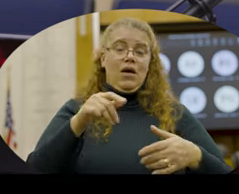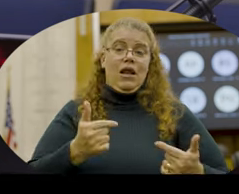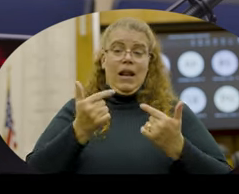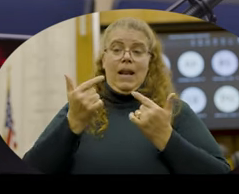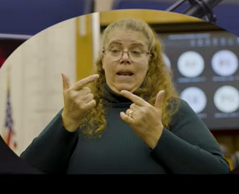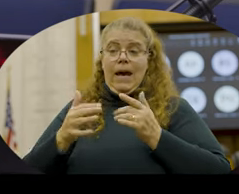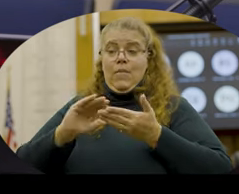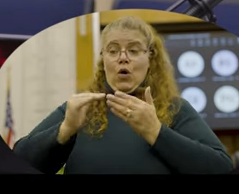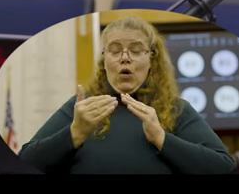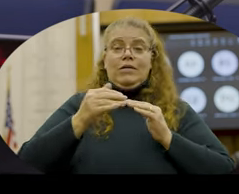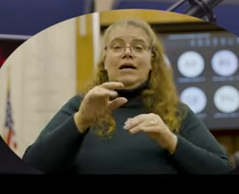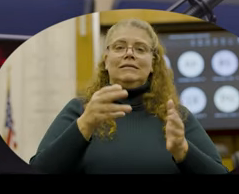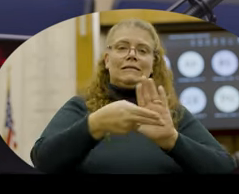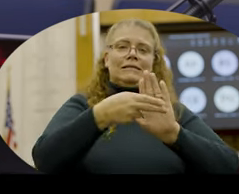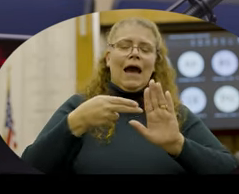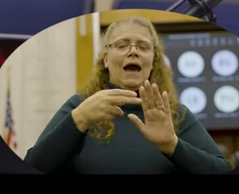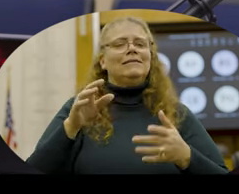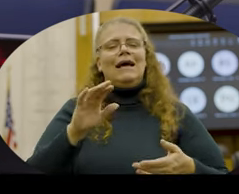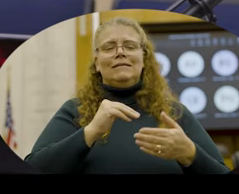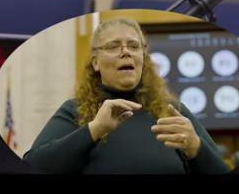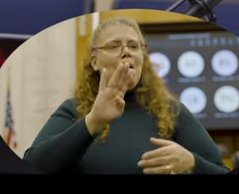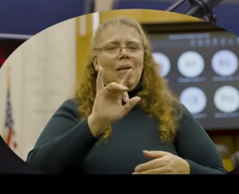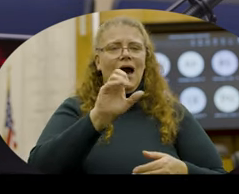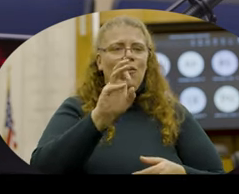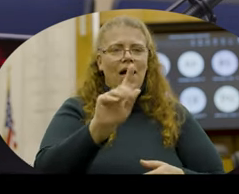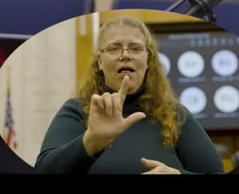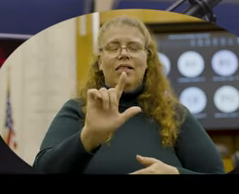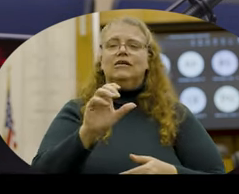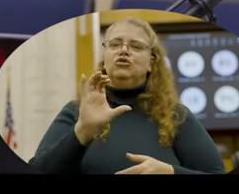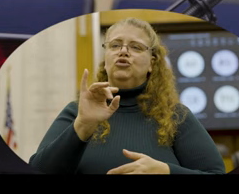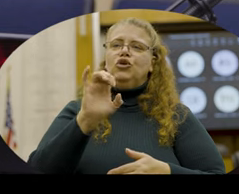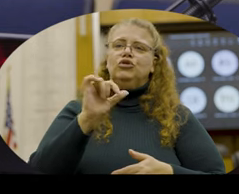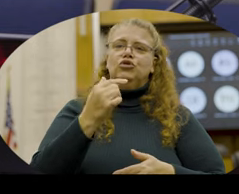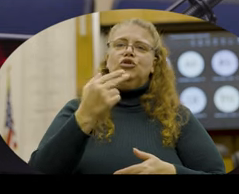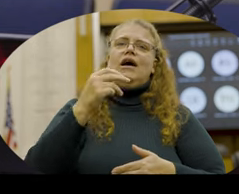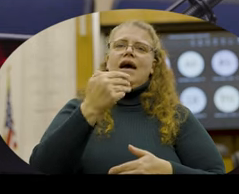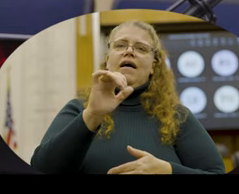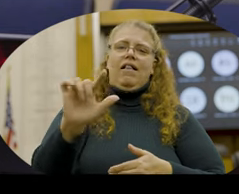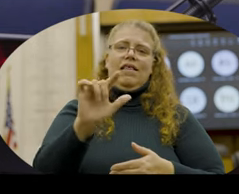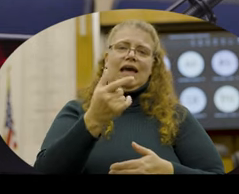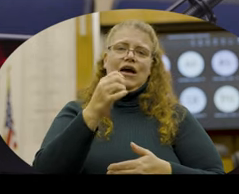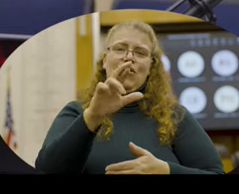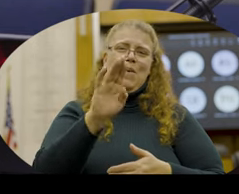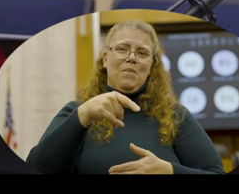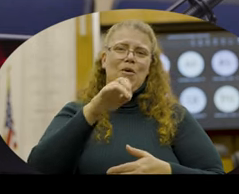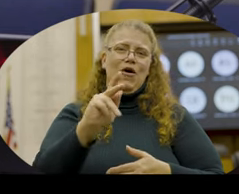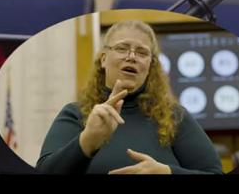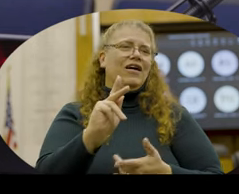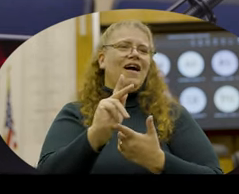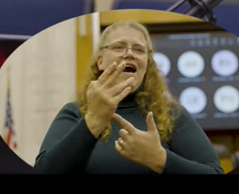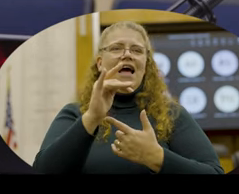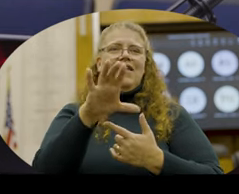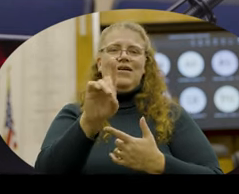effort to improve our customer-facing payment systems like RVA Pay, which will make bill